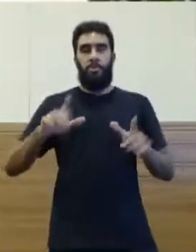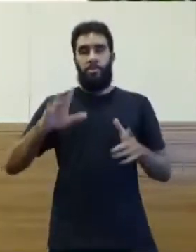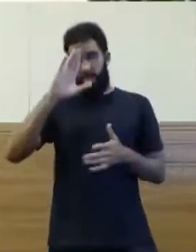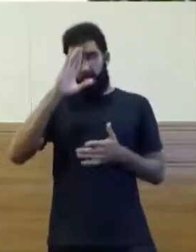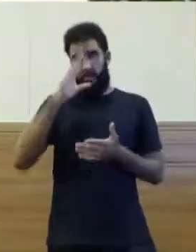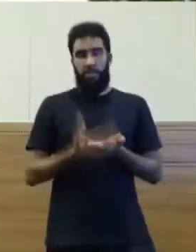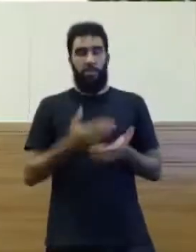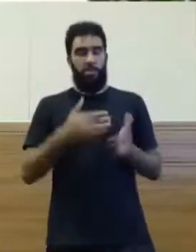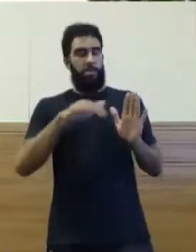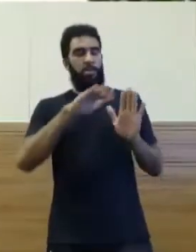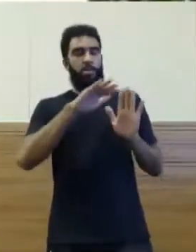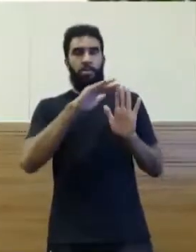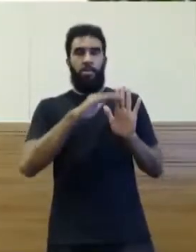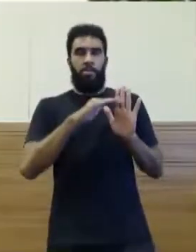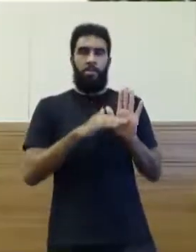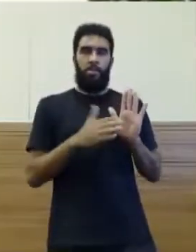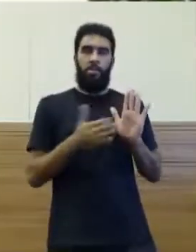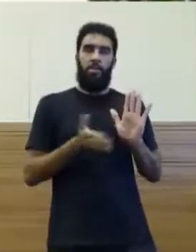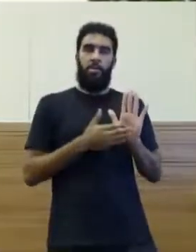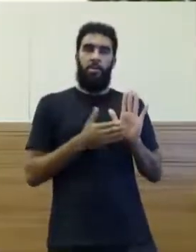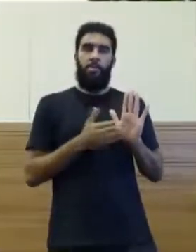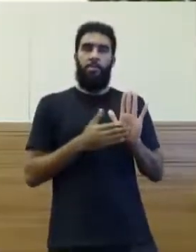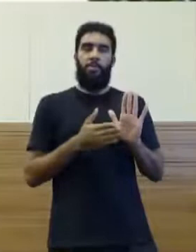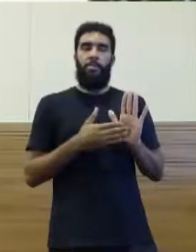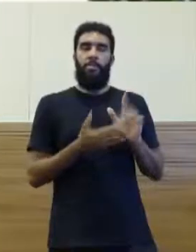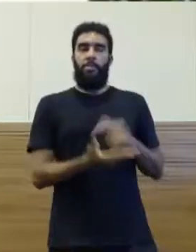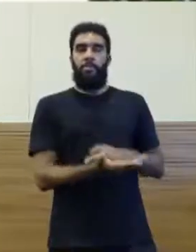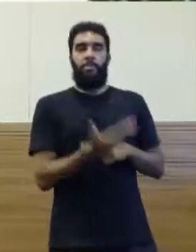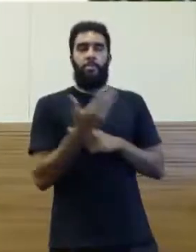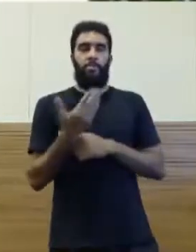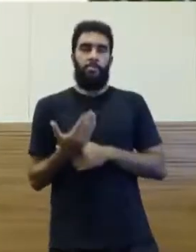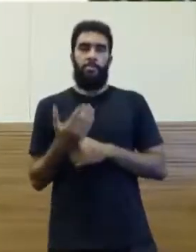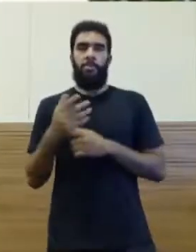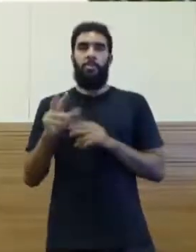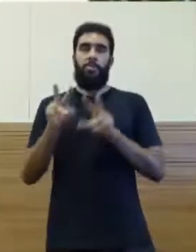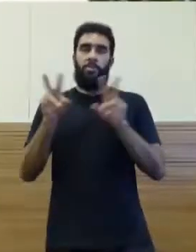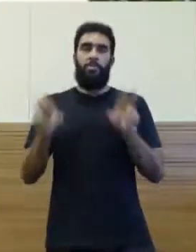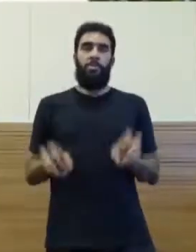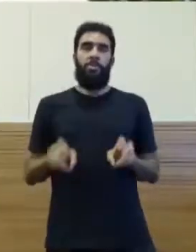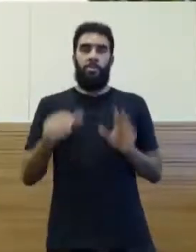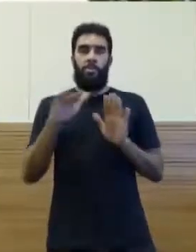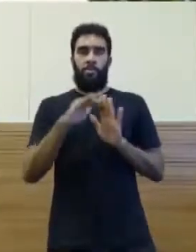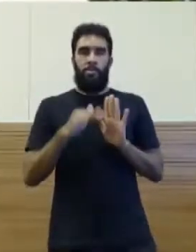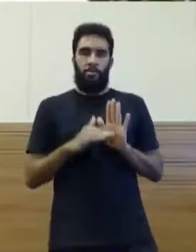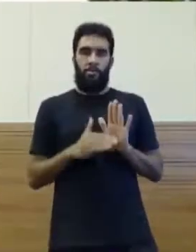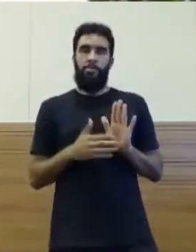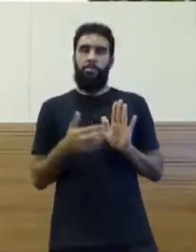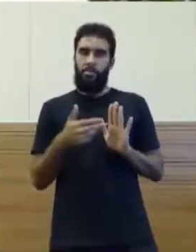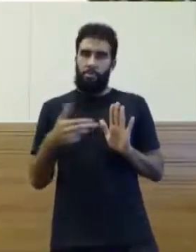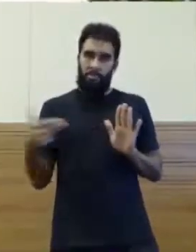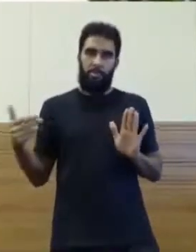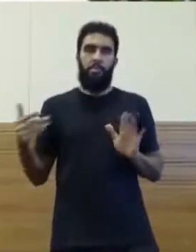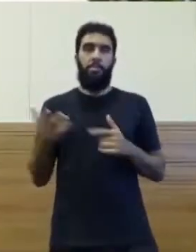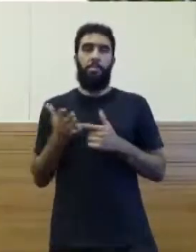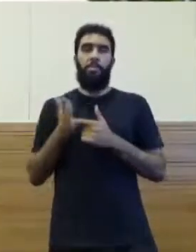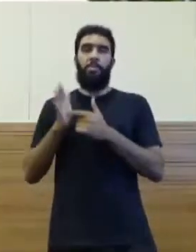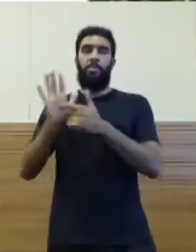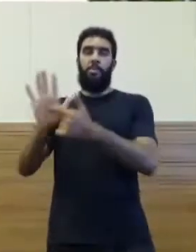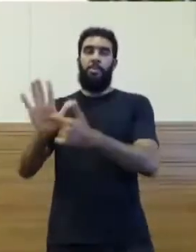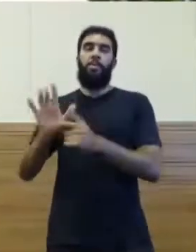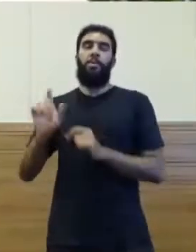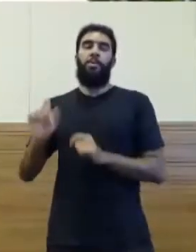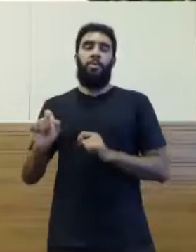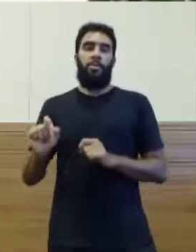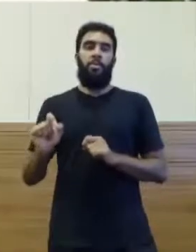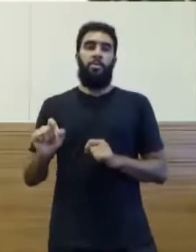discourse of communication. I think that São Paulo that gave us introduction of this theme in the agenda, and